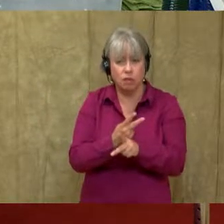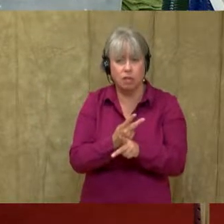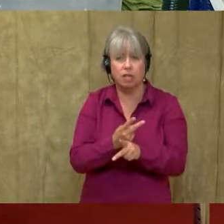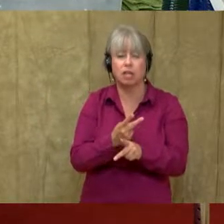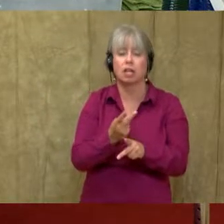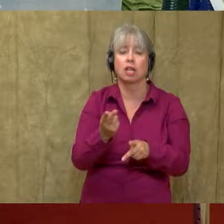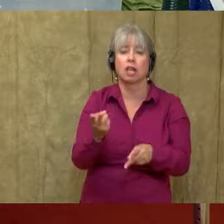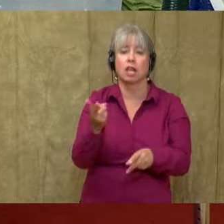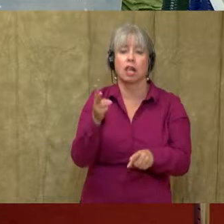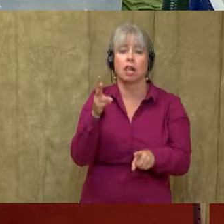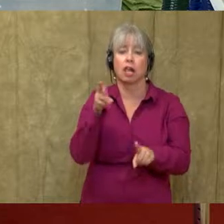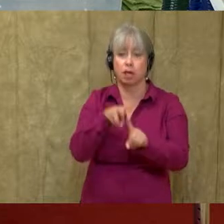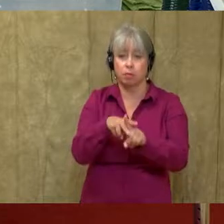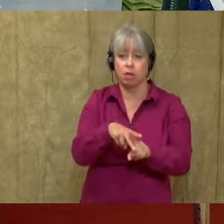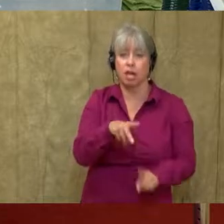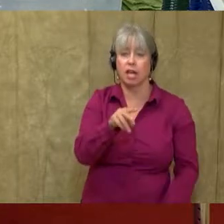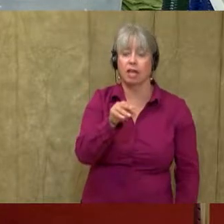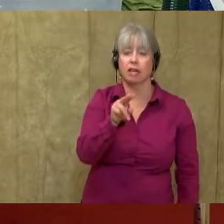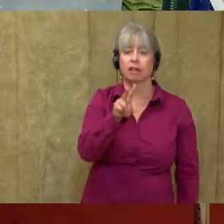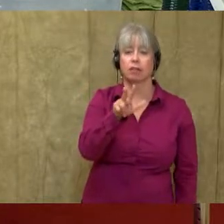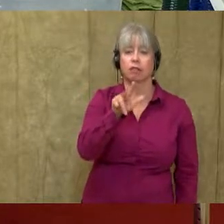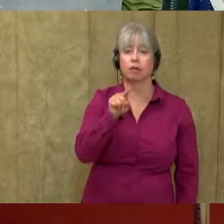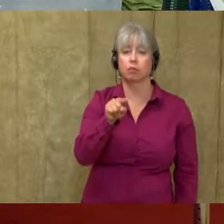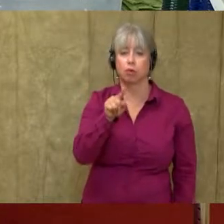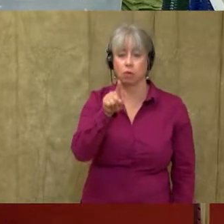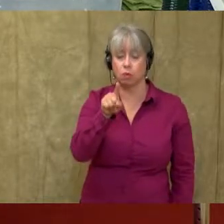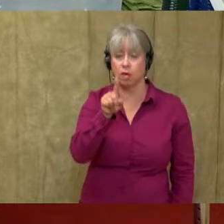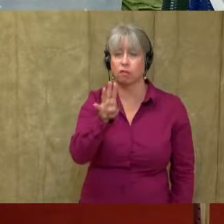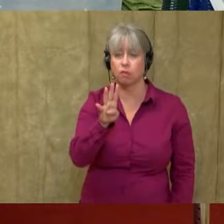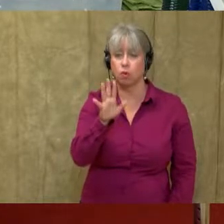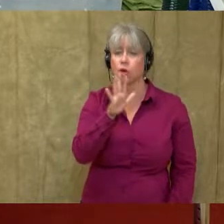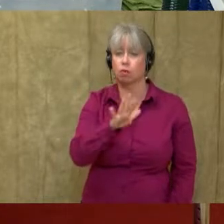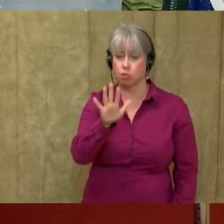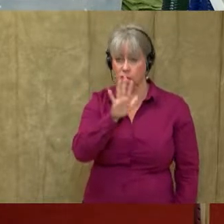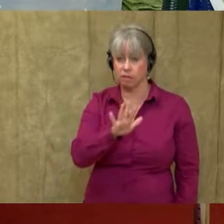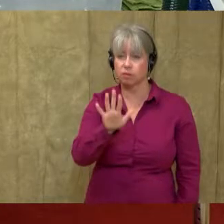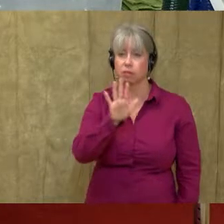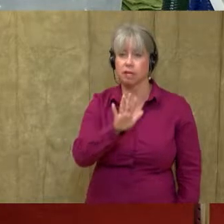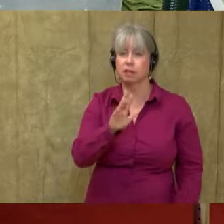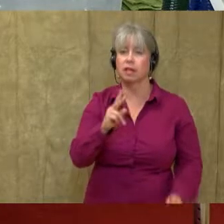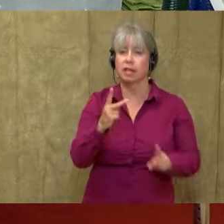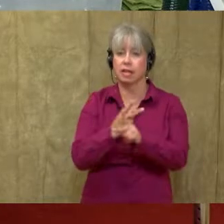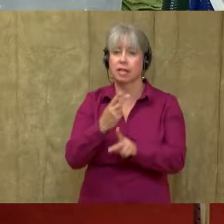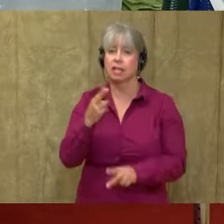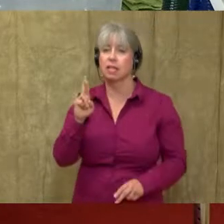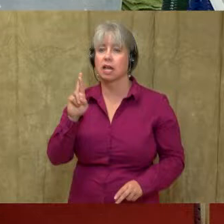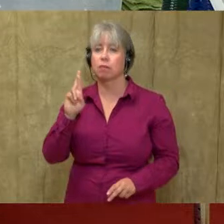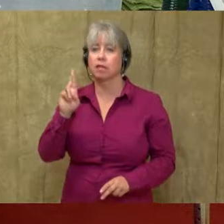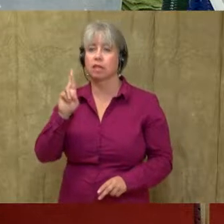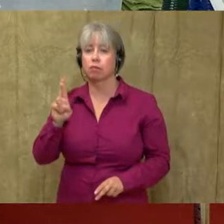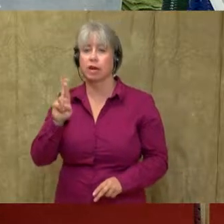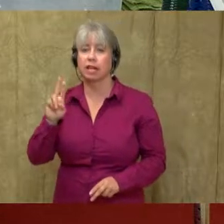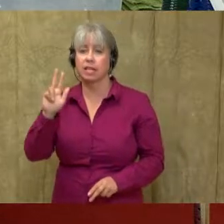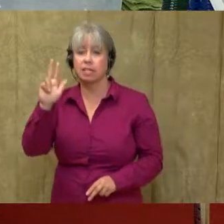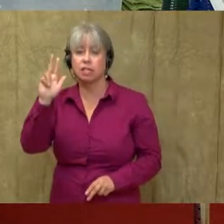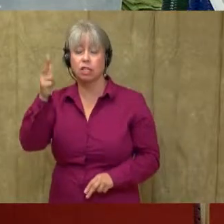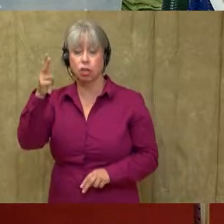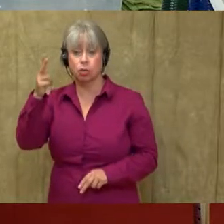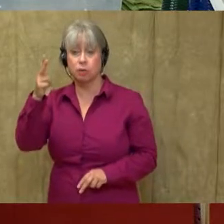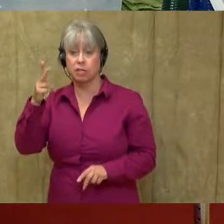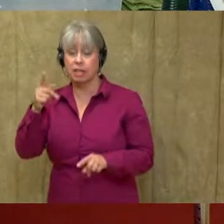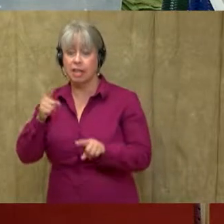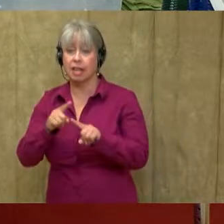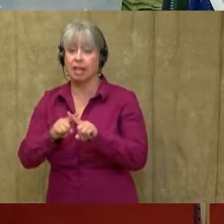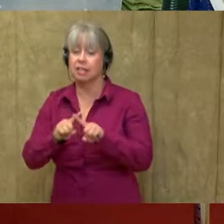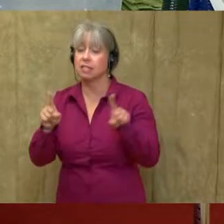pi, which we're going to say is 3.14, we're approximating it, times the radius cubed. Now that's different from